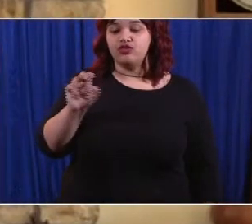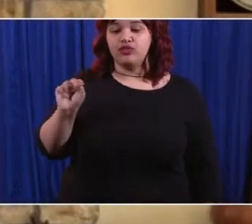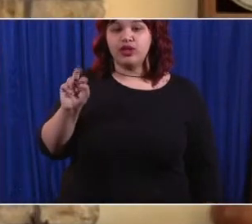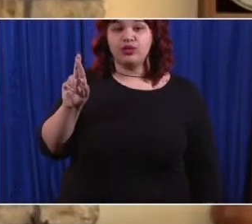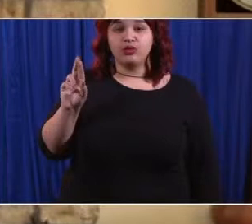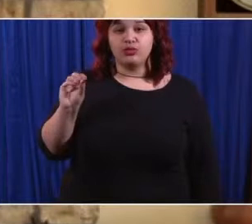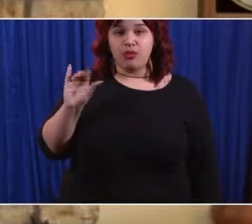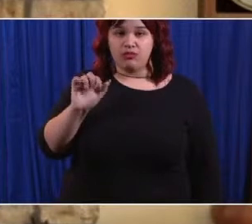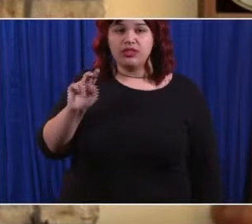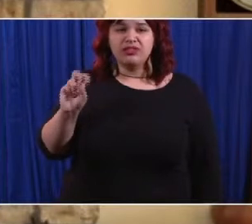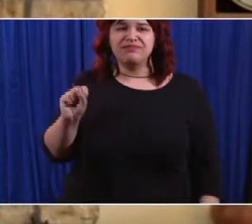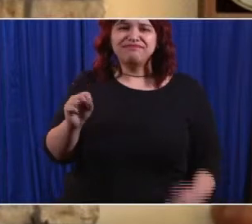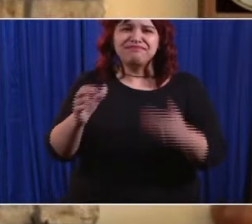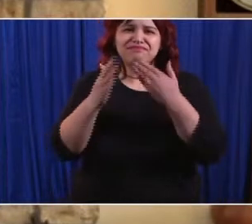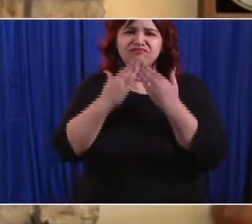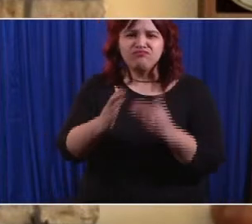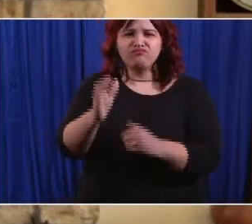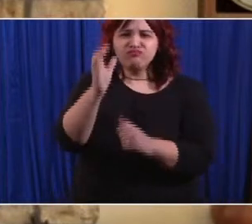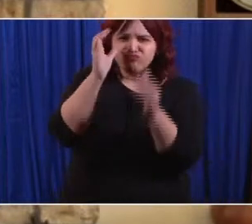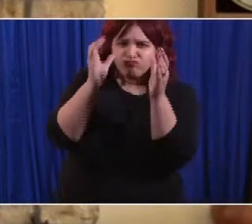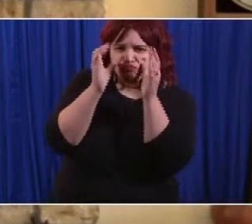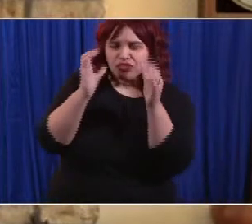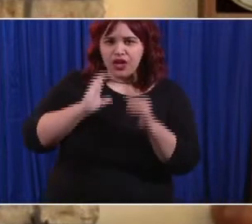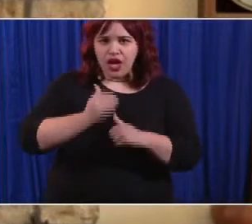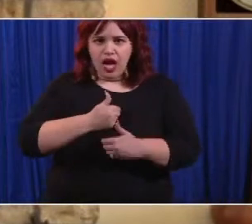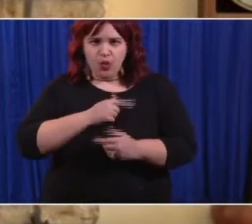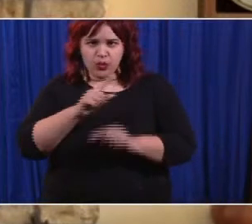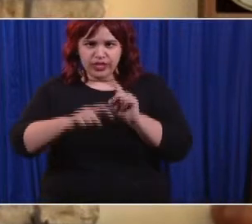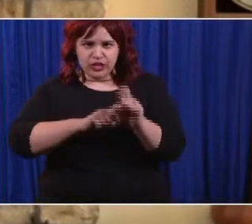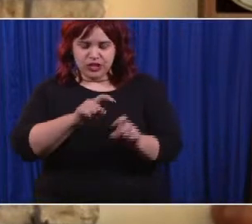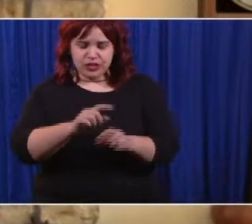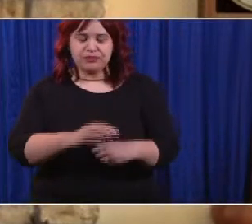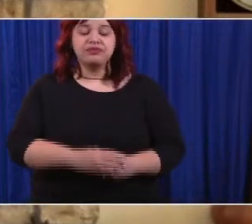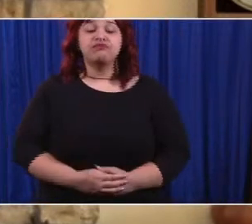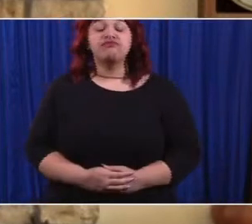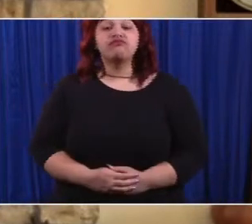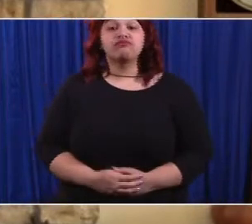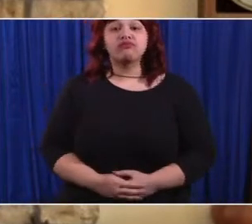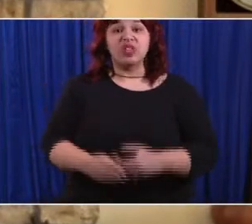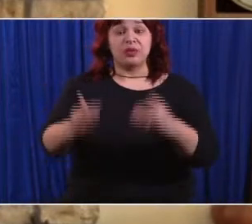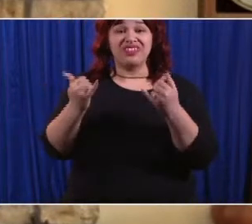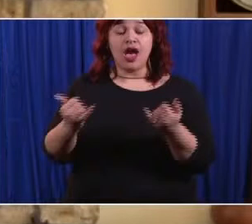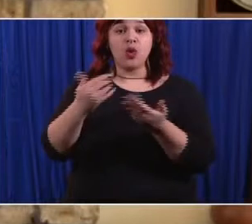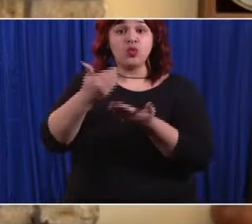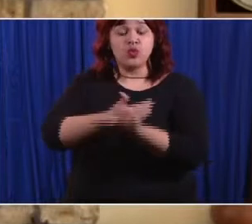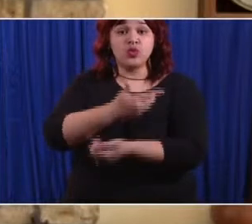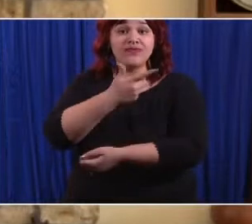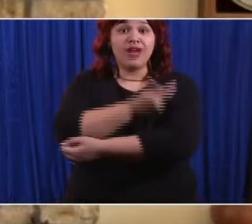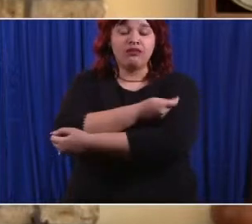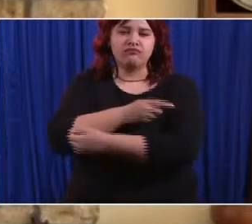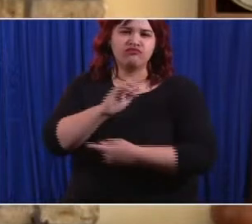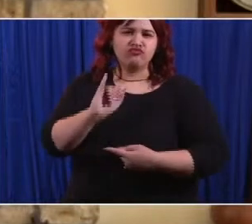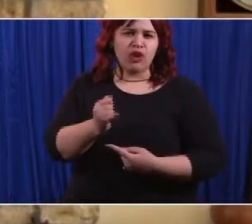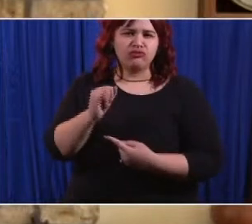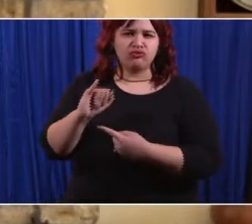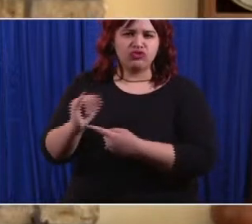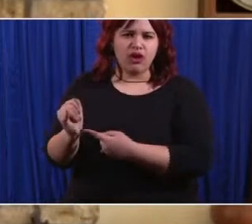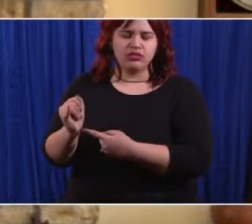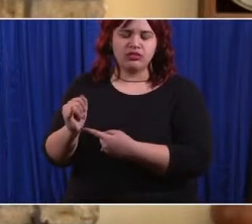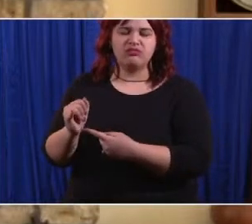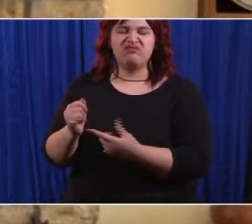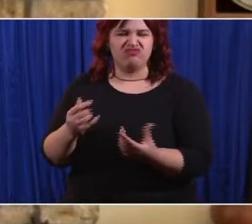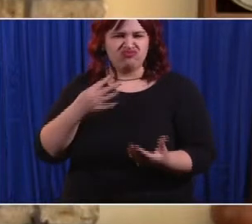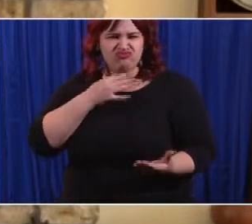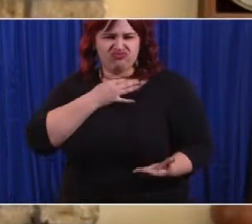today. When it comes to the Johnson & Johnson vaccine, does the state have any plan in place to try to utilize